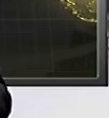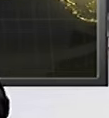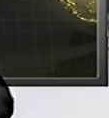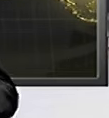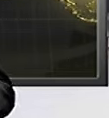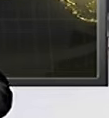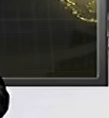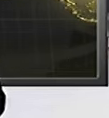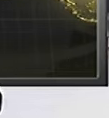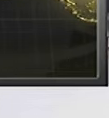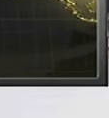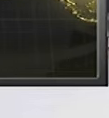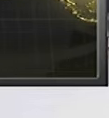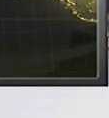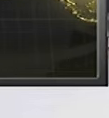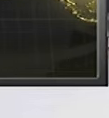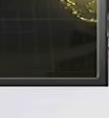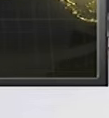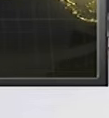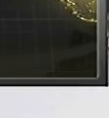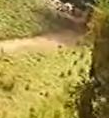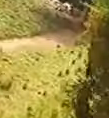of the presidential press unit.